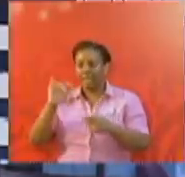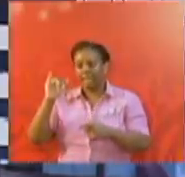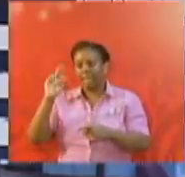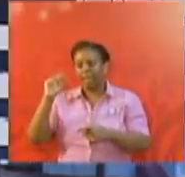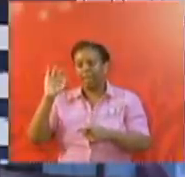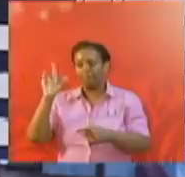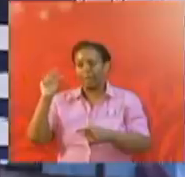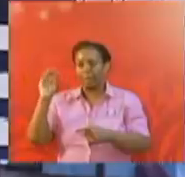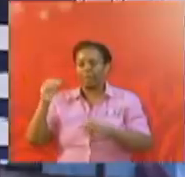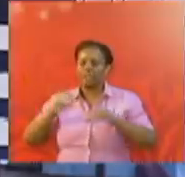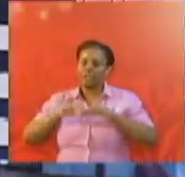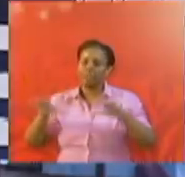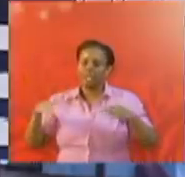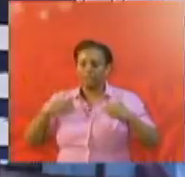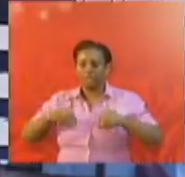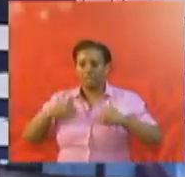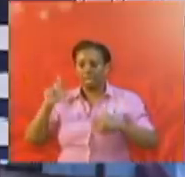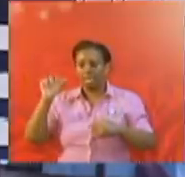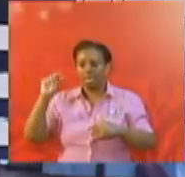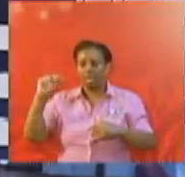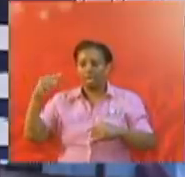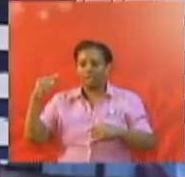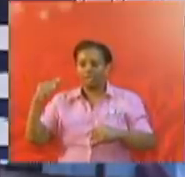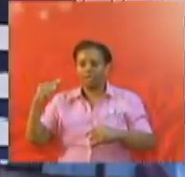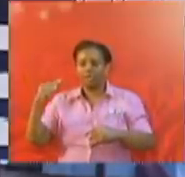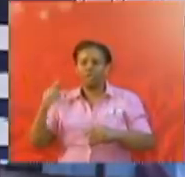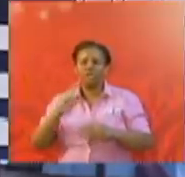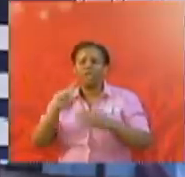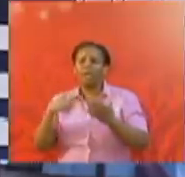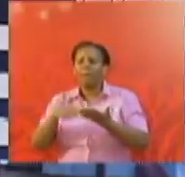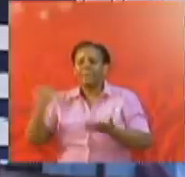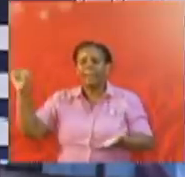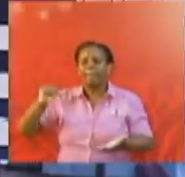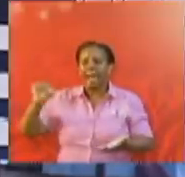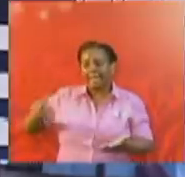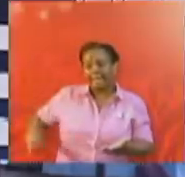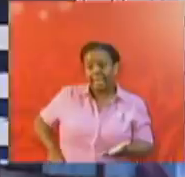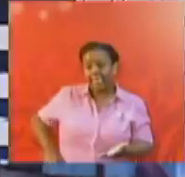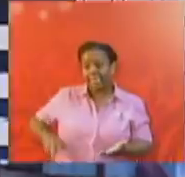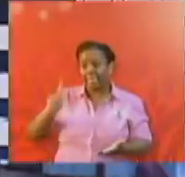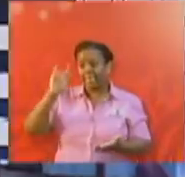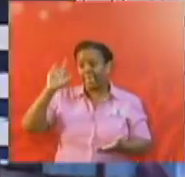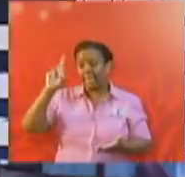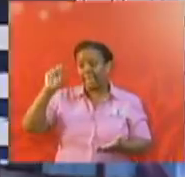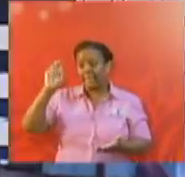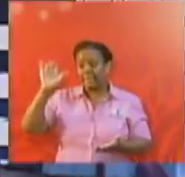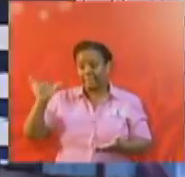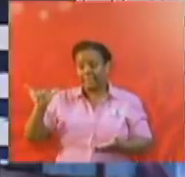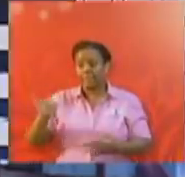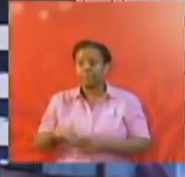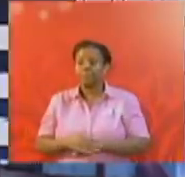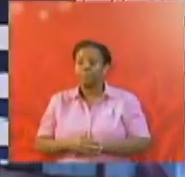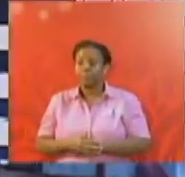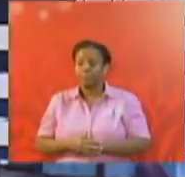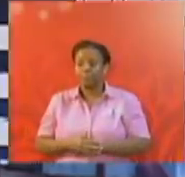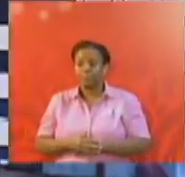but is acute kidney injury. Now, they may come on board into the ICU with nothing wrong with their kidneys, but the